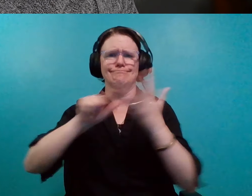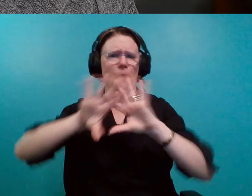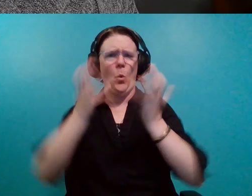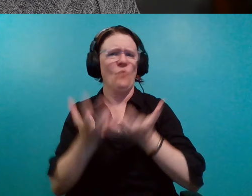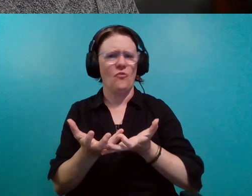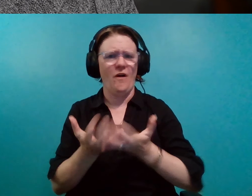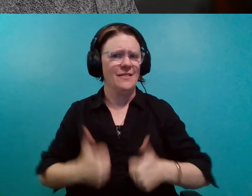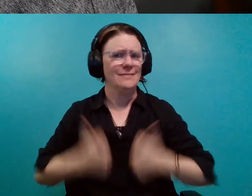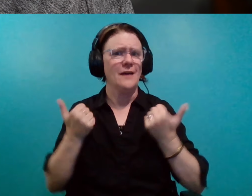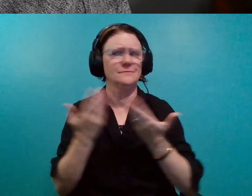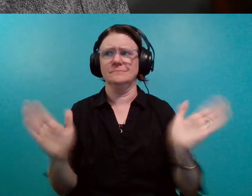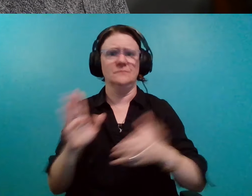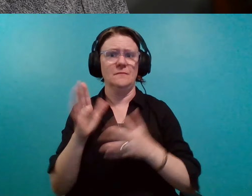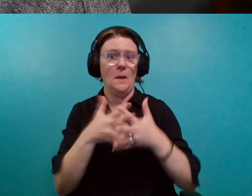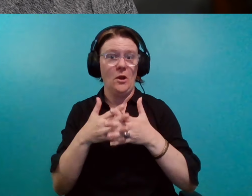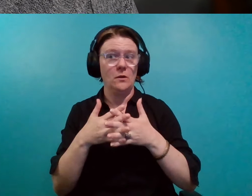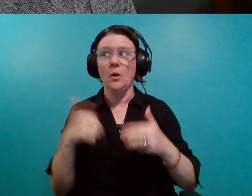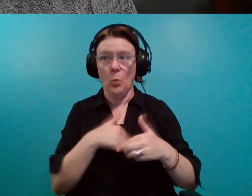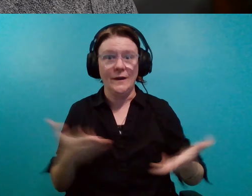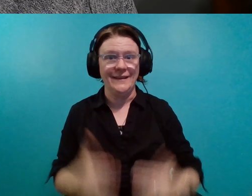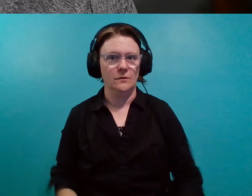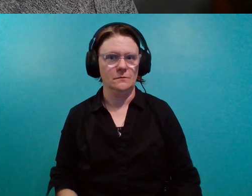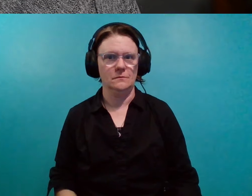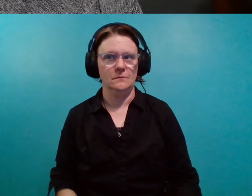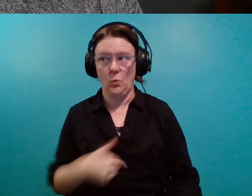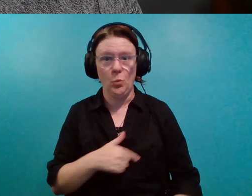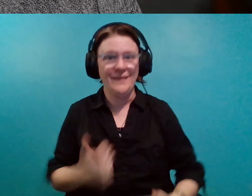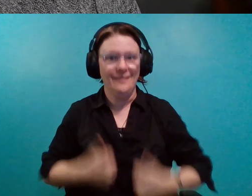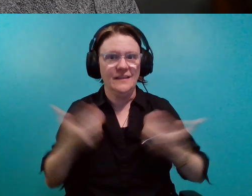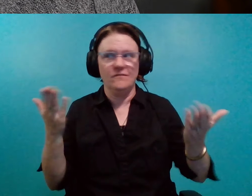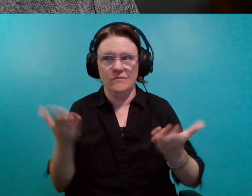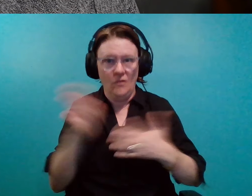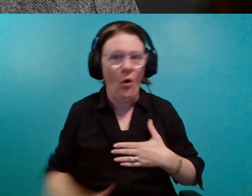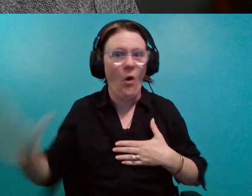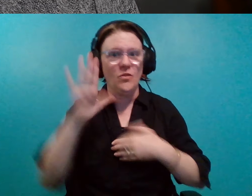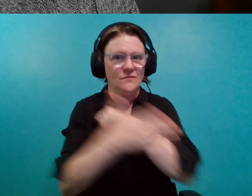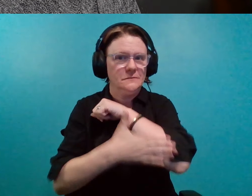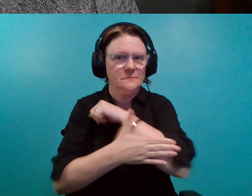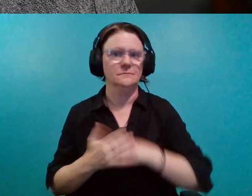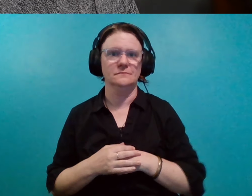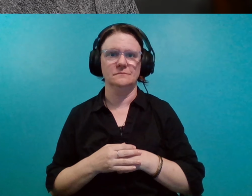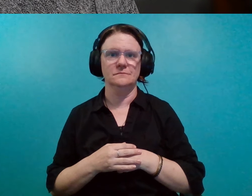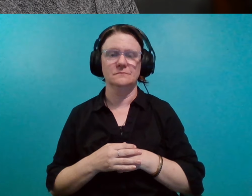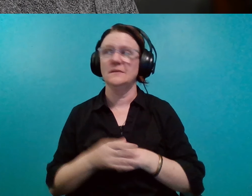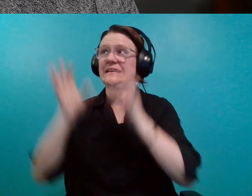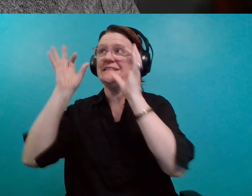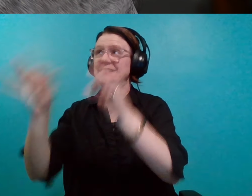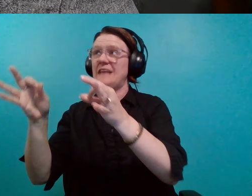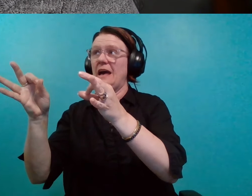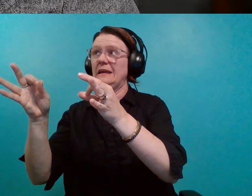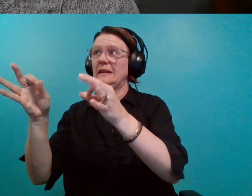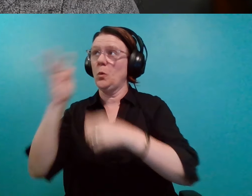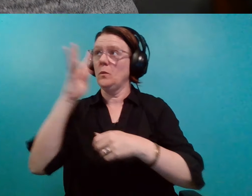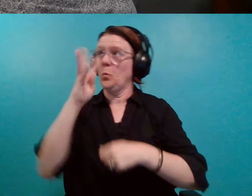just overall life in America, because we're here. We're everywhere. You know, you can't make decisions without your